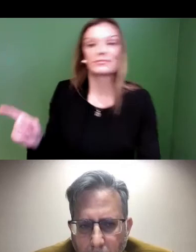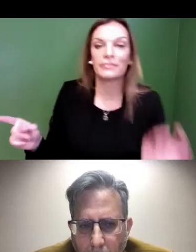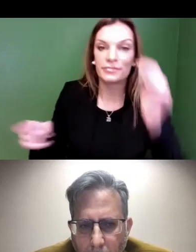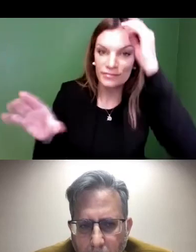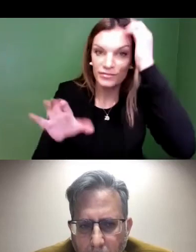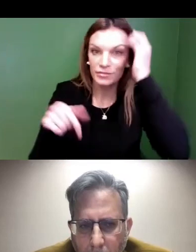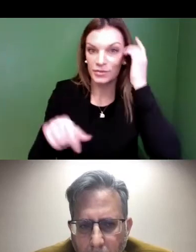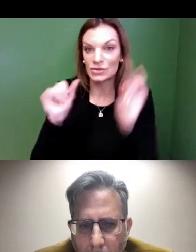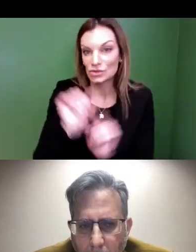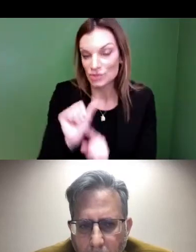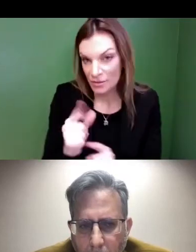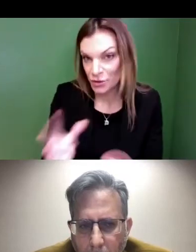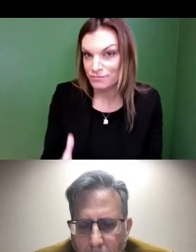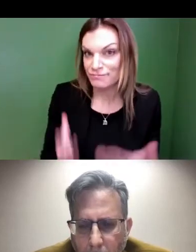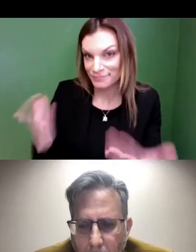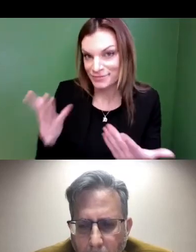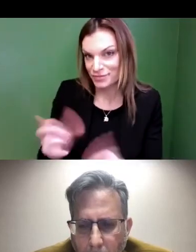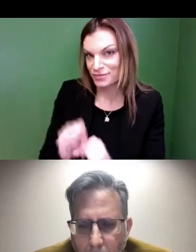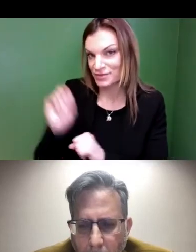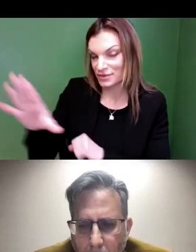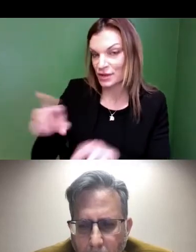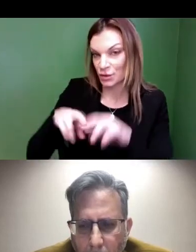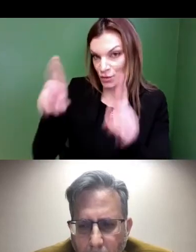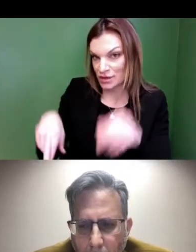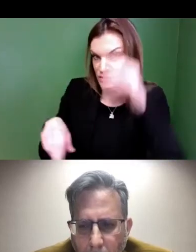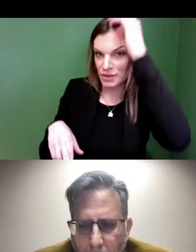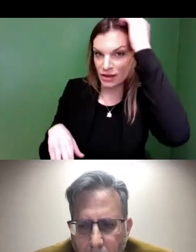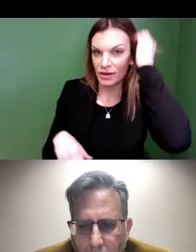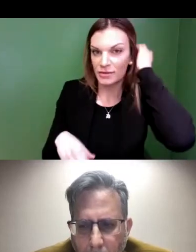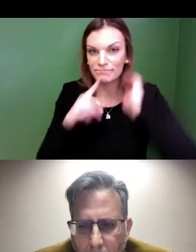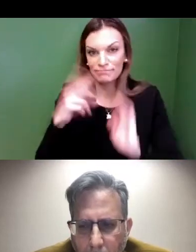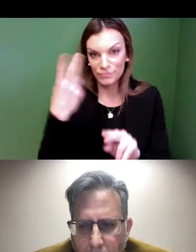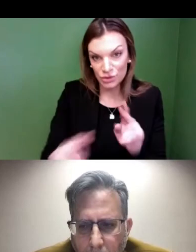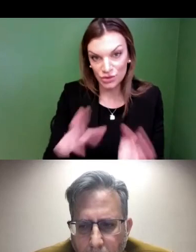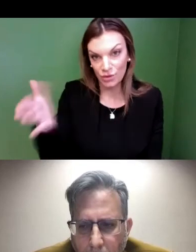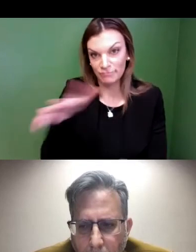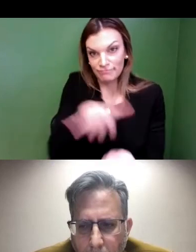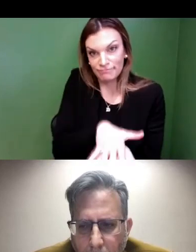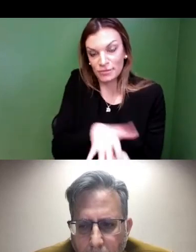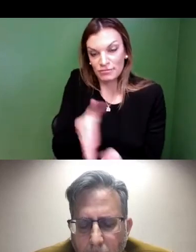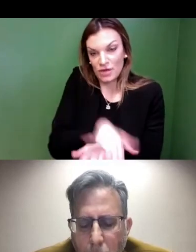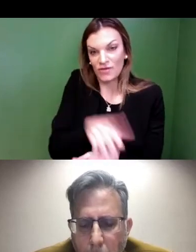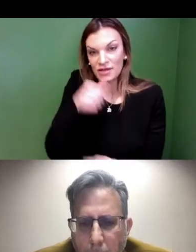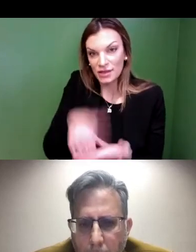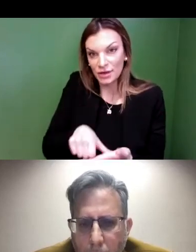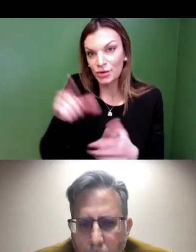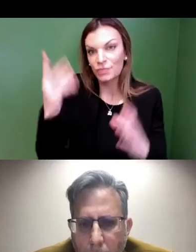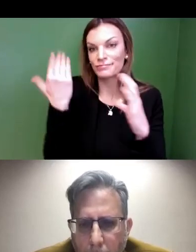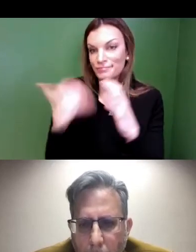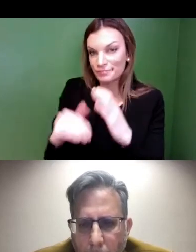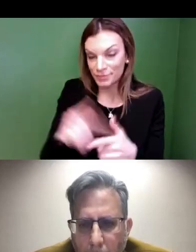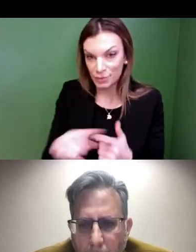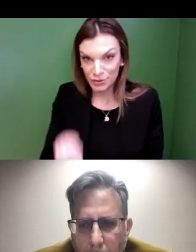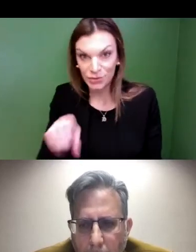these jobs and you want to go ahead and send a resume and a short cover letter saying what job you're looking for in your email and copy